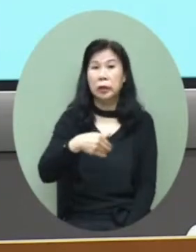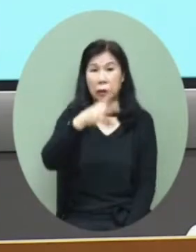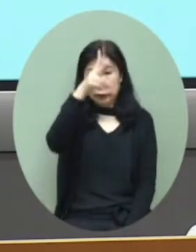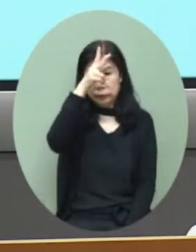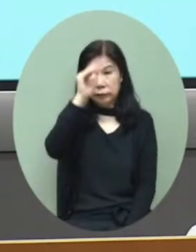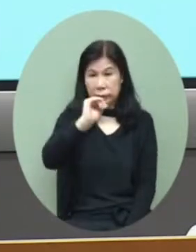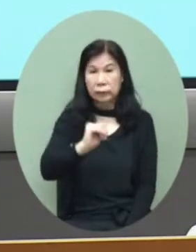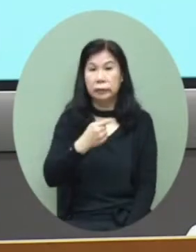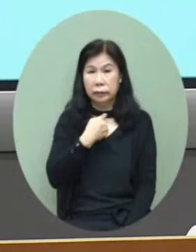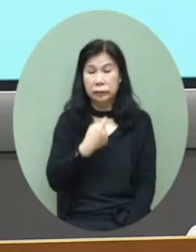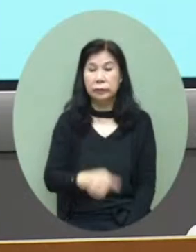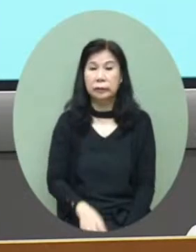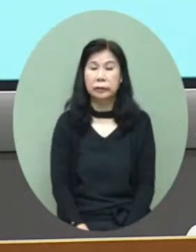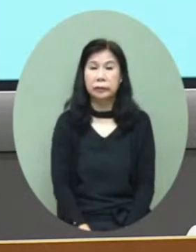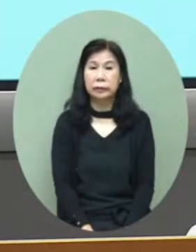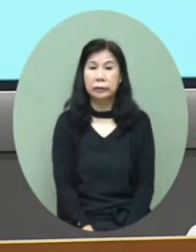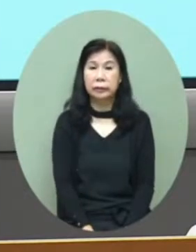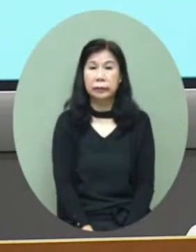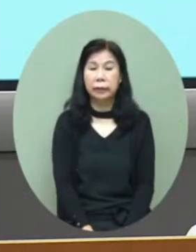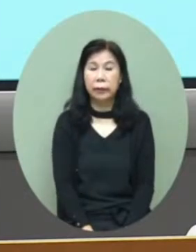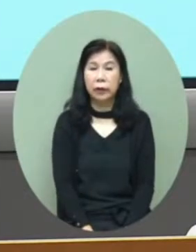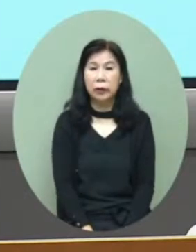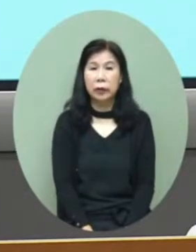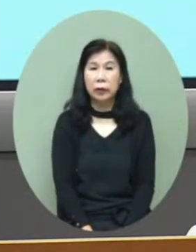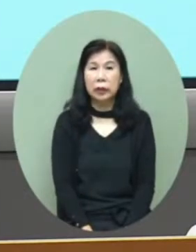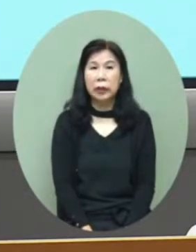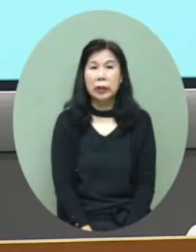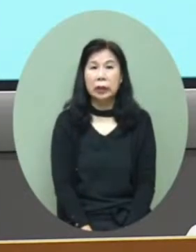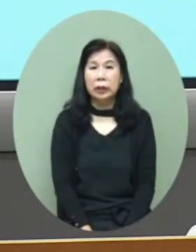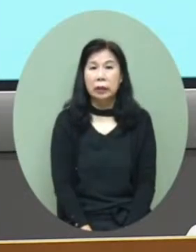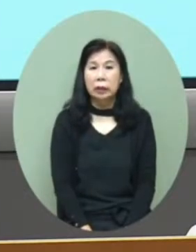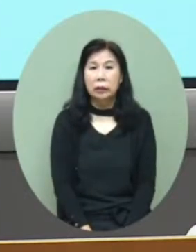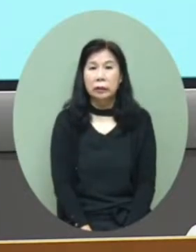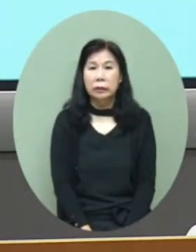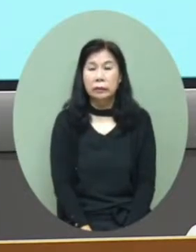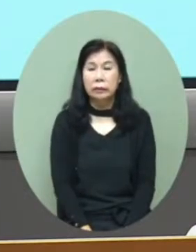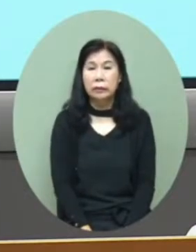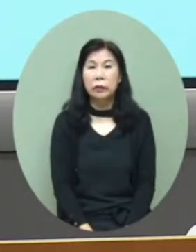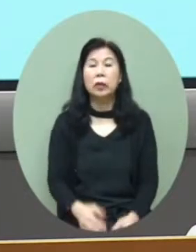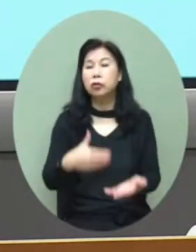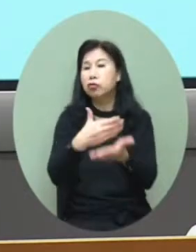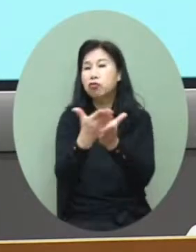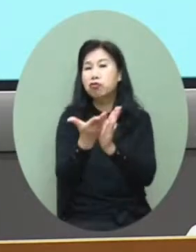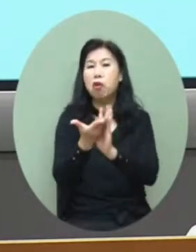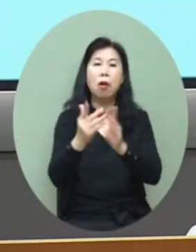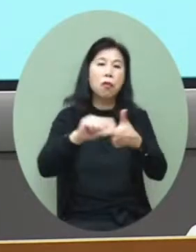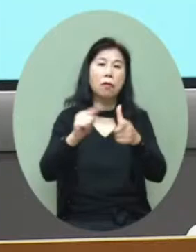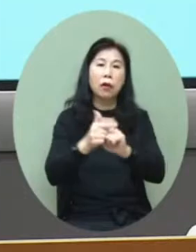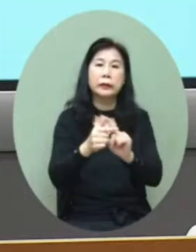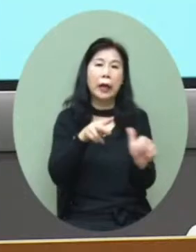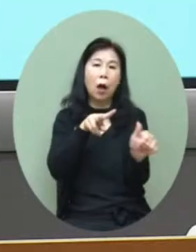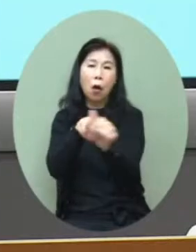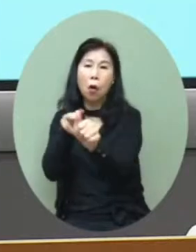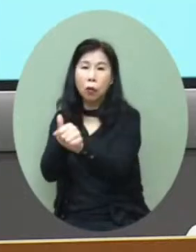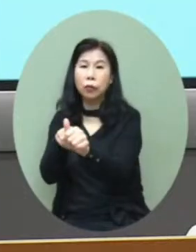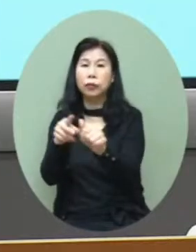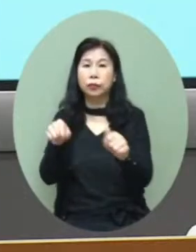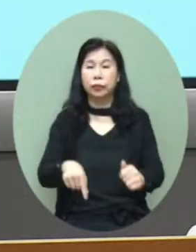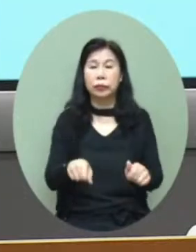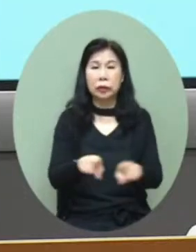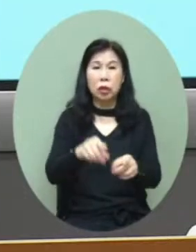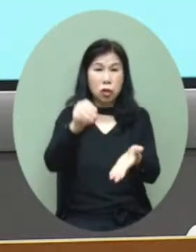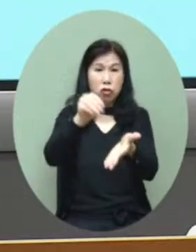can using different measures the number of infected cases so as to reduce the